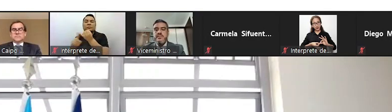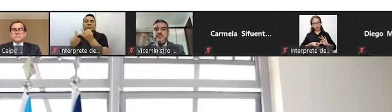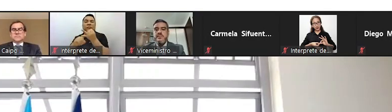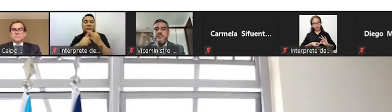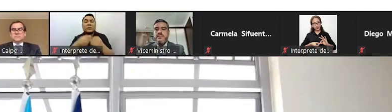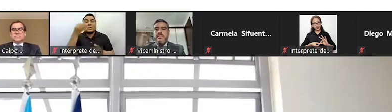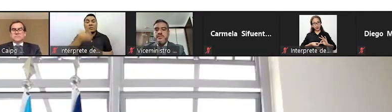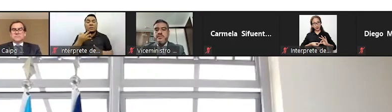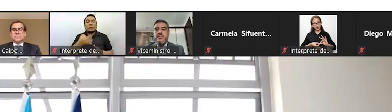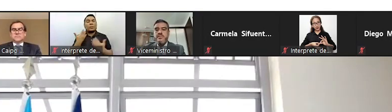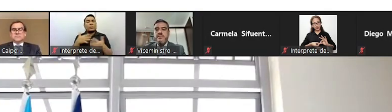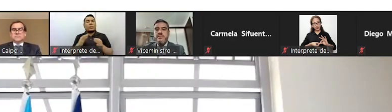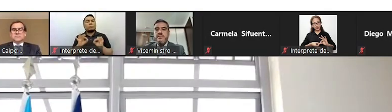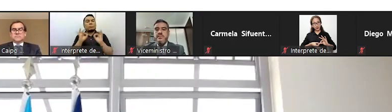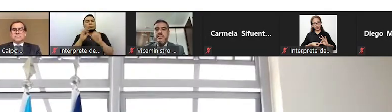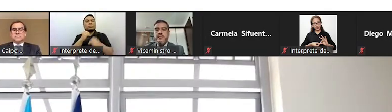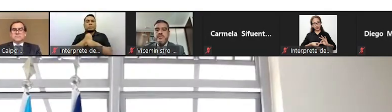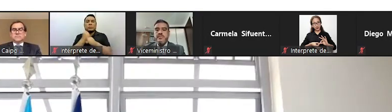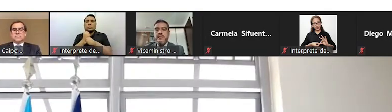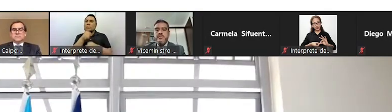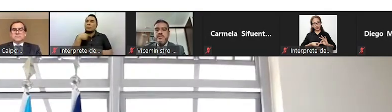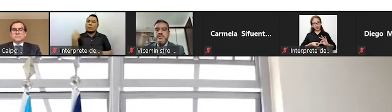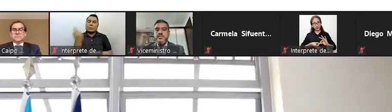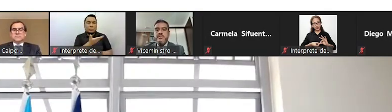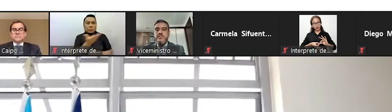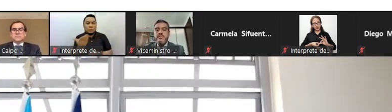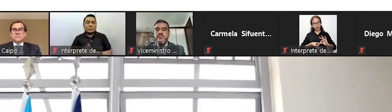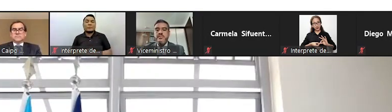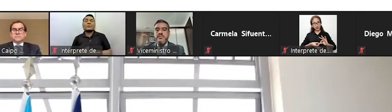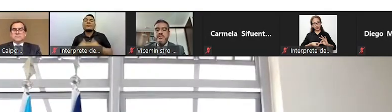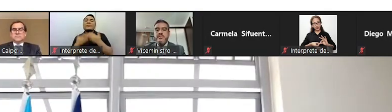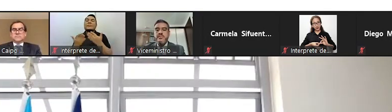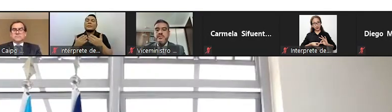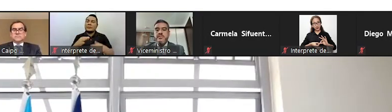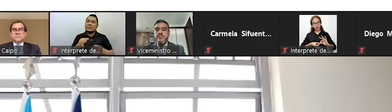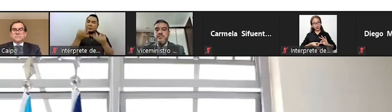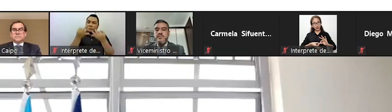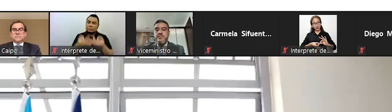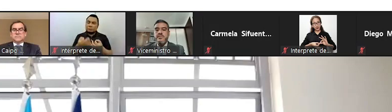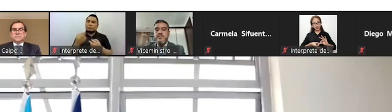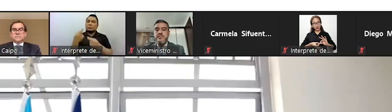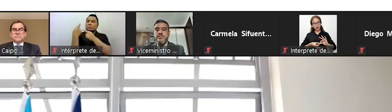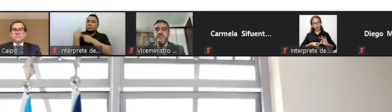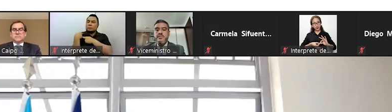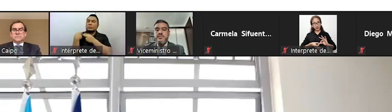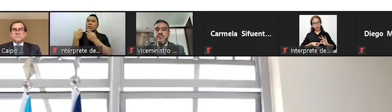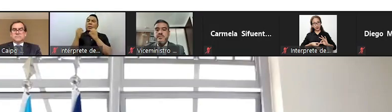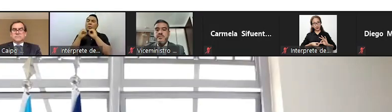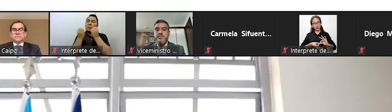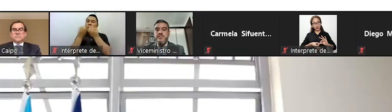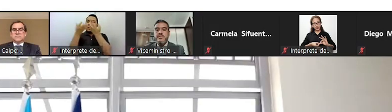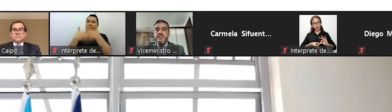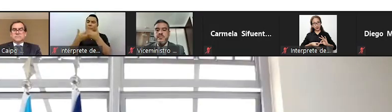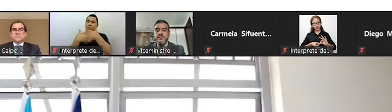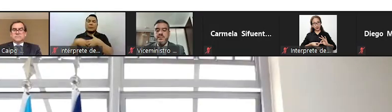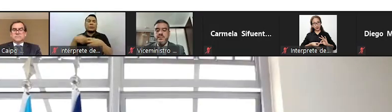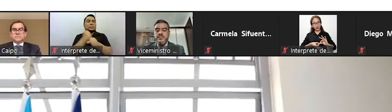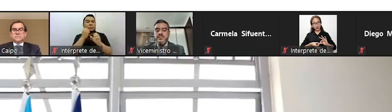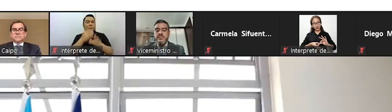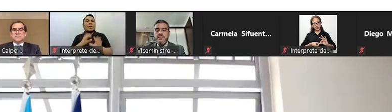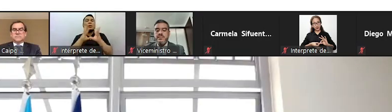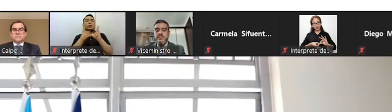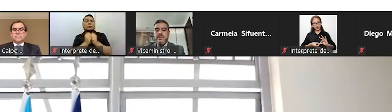ocd and from all the different associations it's been a pleasure to work with all of you and all of my distinguished representative of business